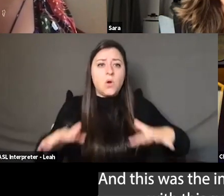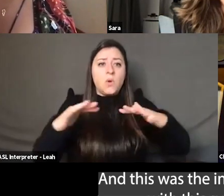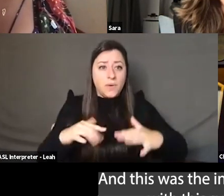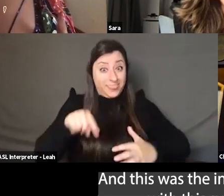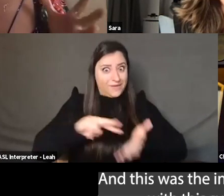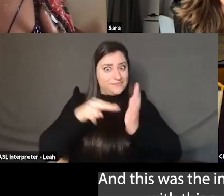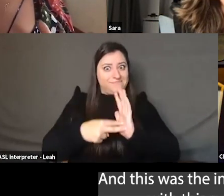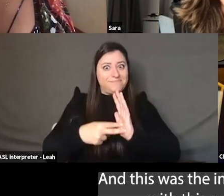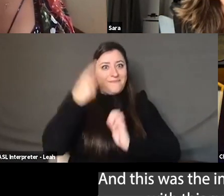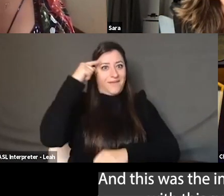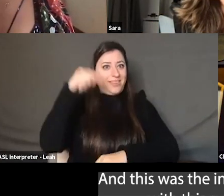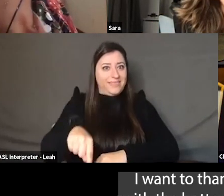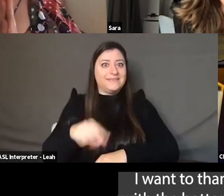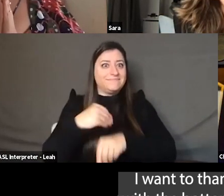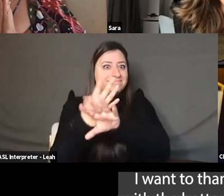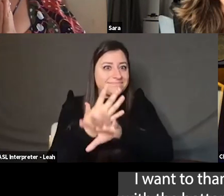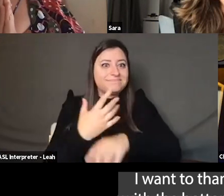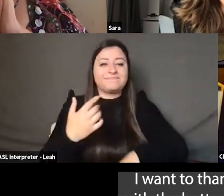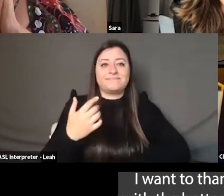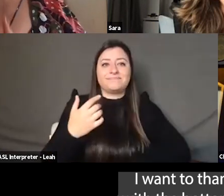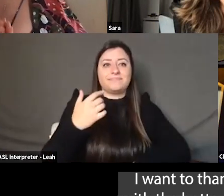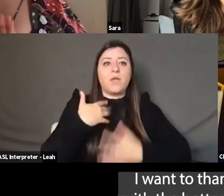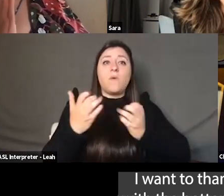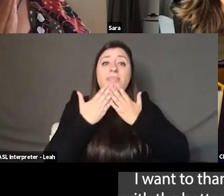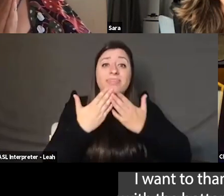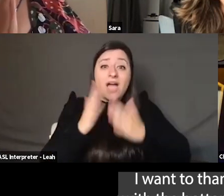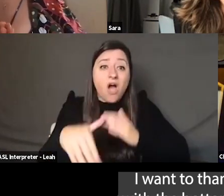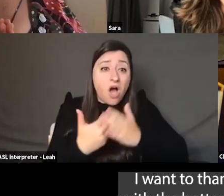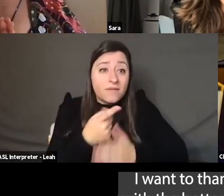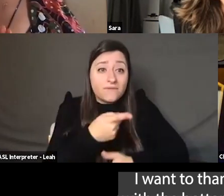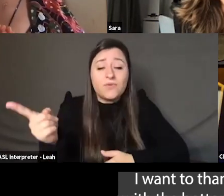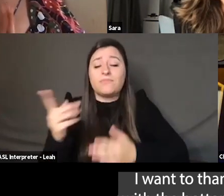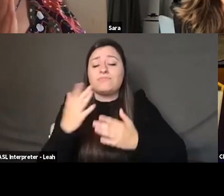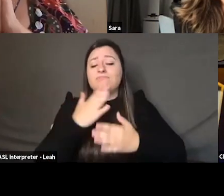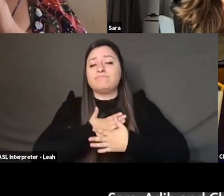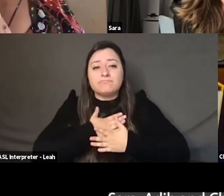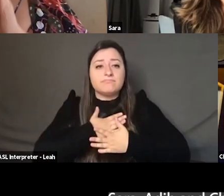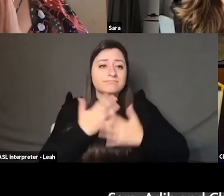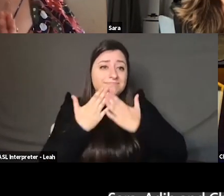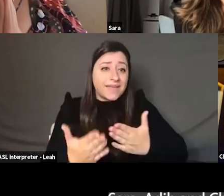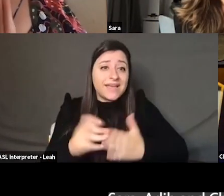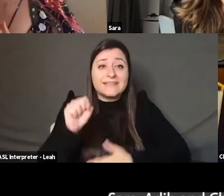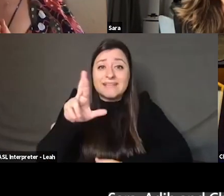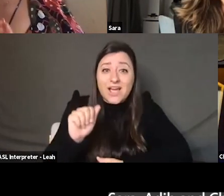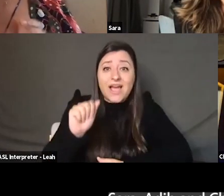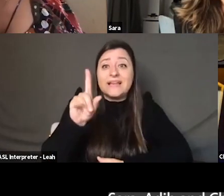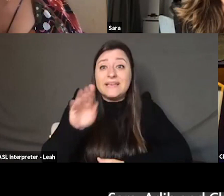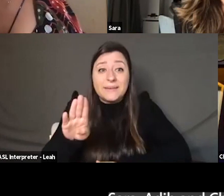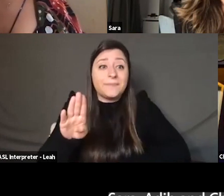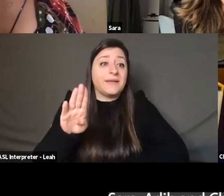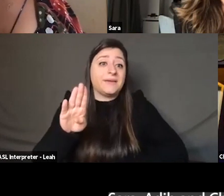intention with this symposium. I want to thank all of you with the bottom of my heart, Sarah, Adib and